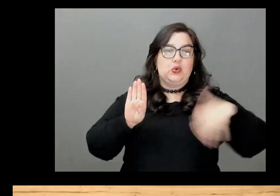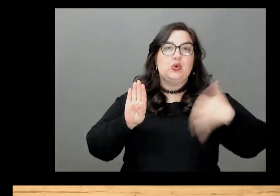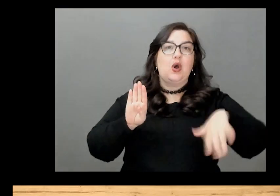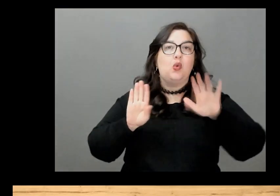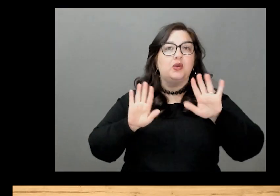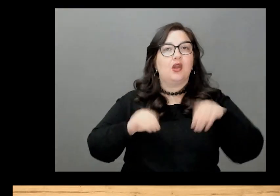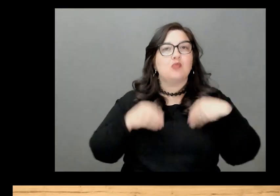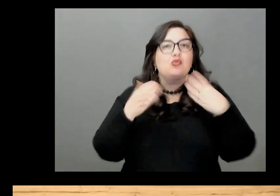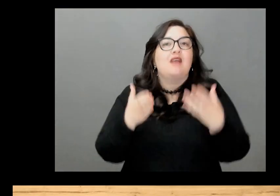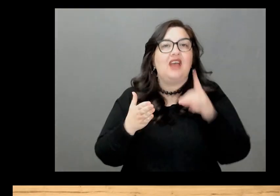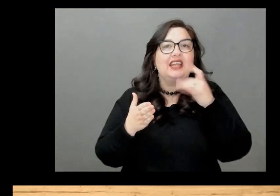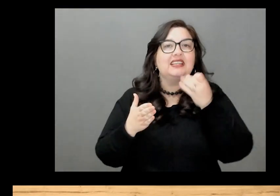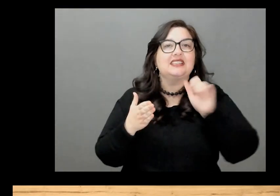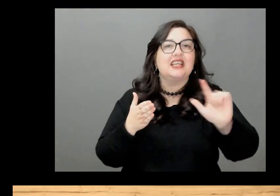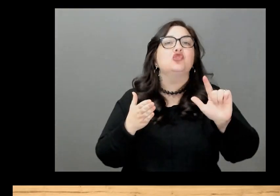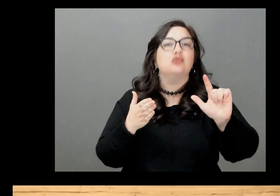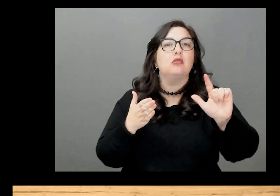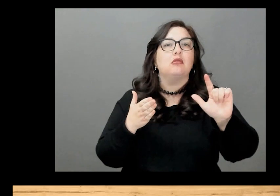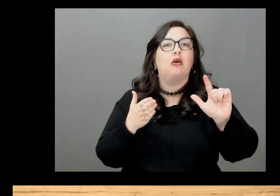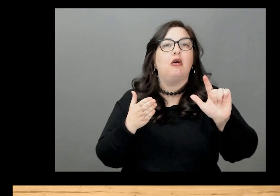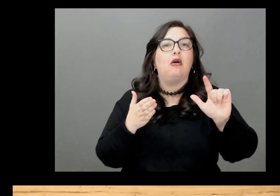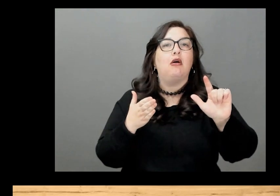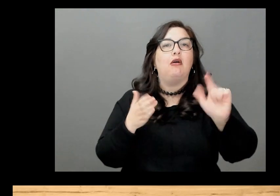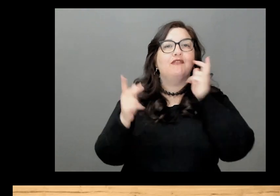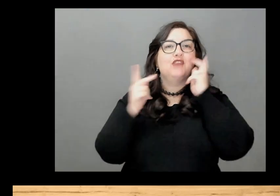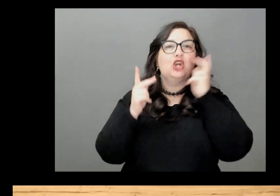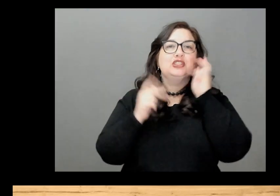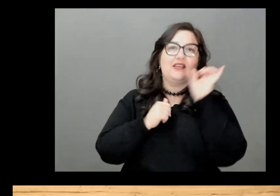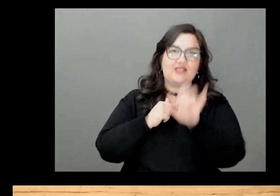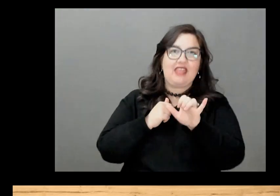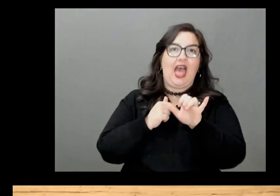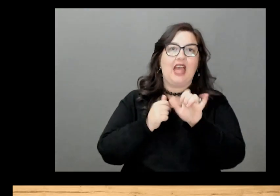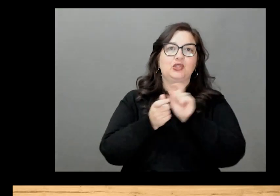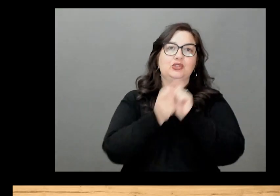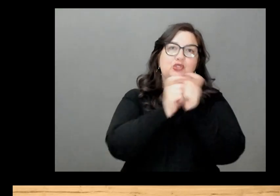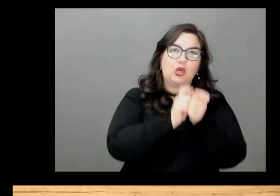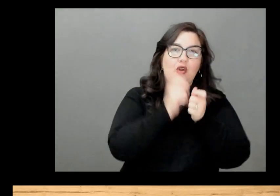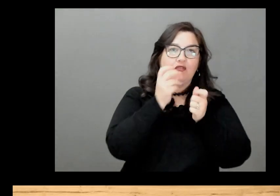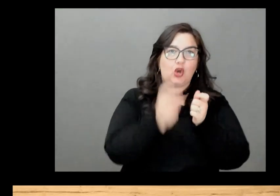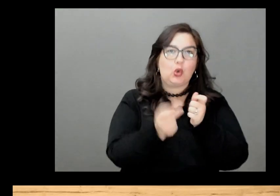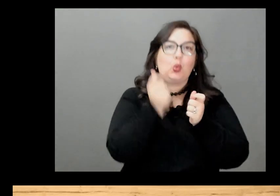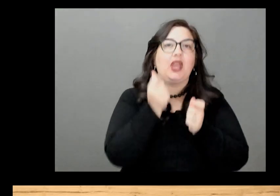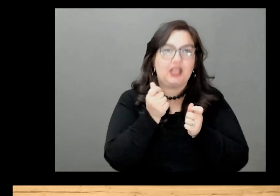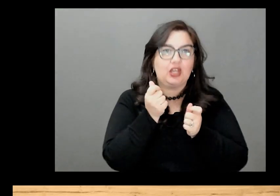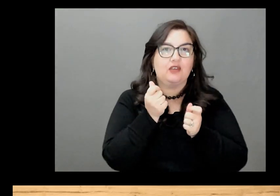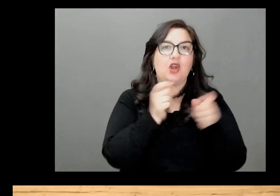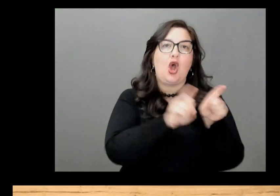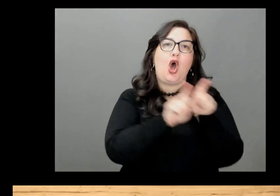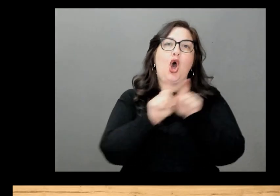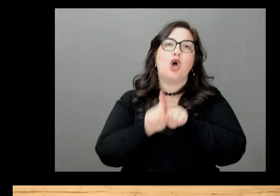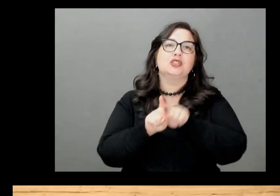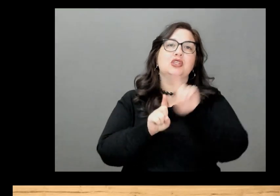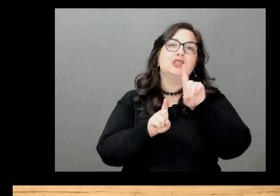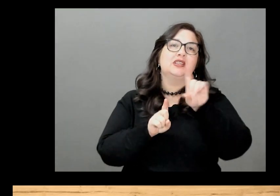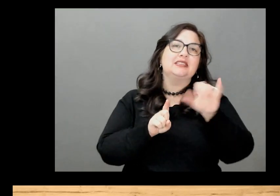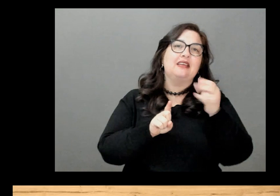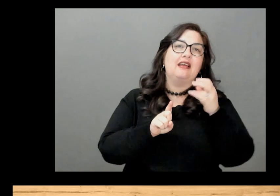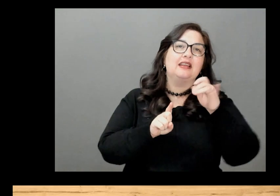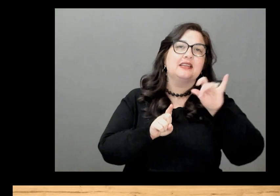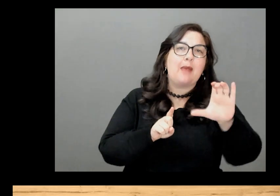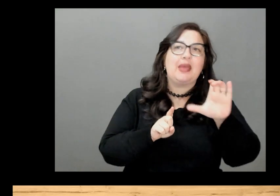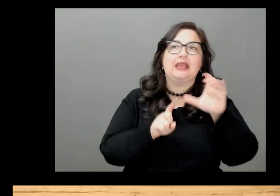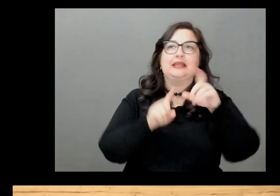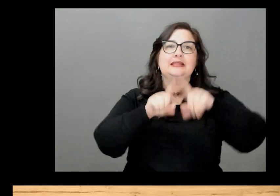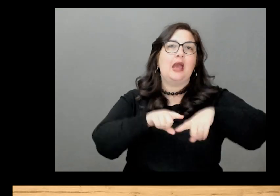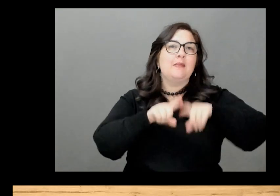that where you can not only turn that over quicker, but also have it be dynamic. So as depending on what I'm focusing on, I get